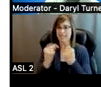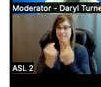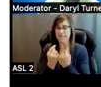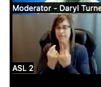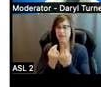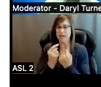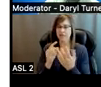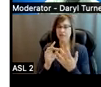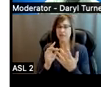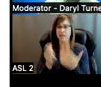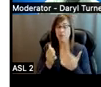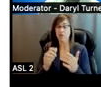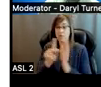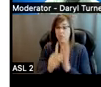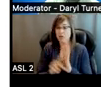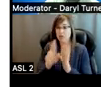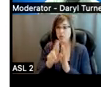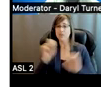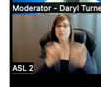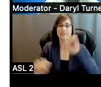is a policy or a scientific question.